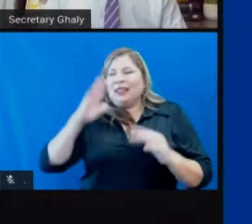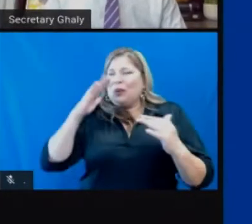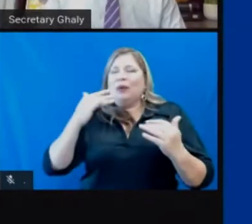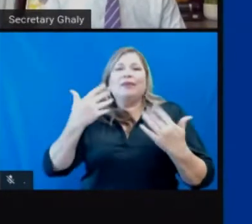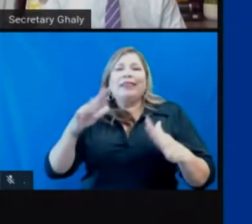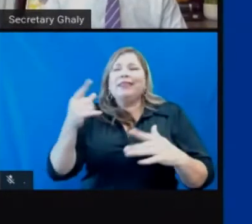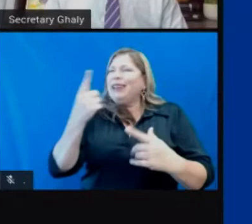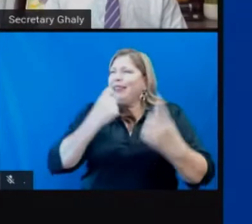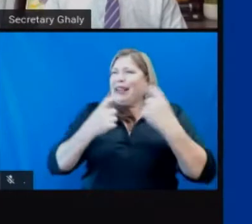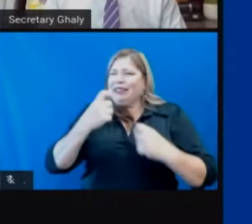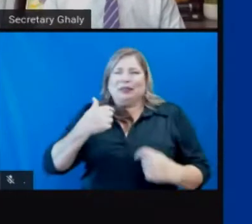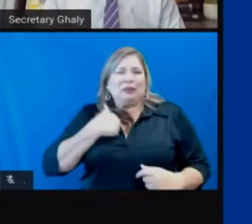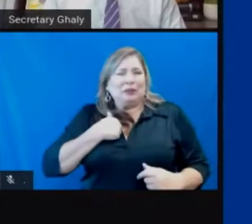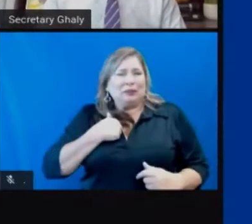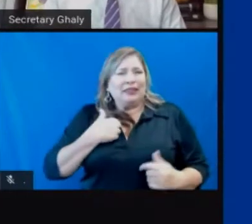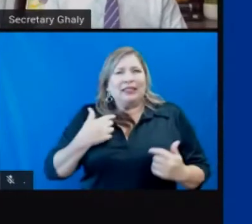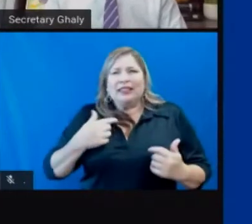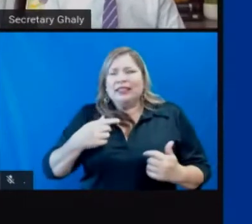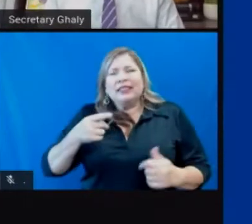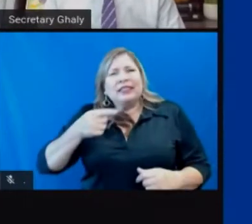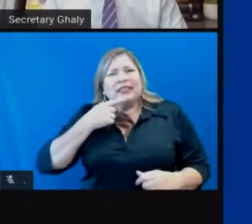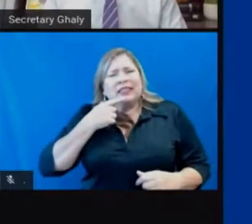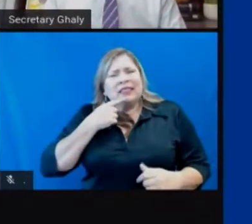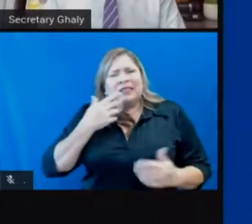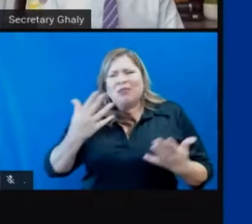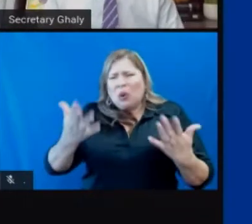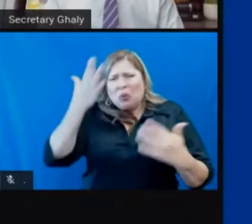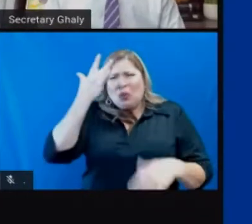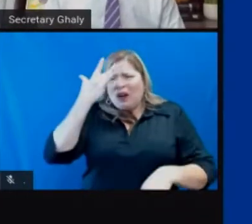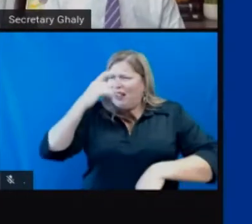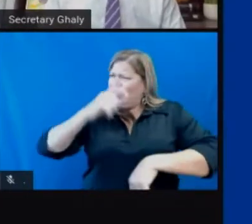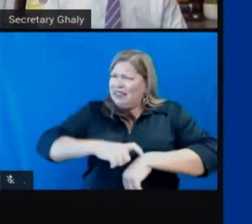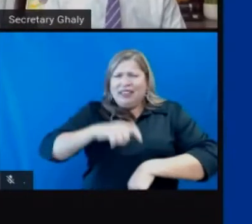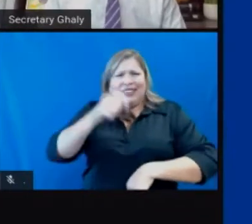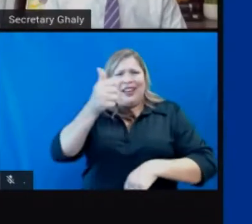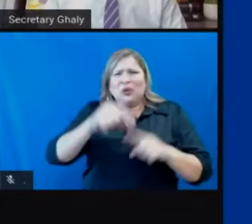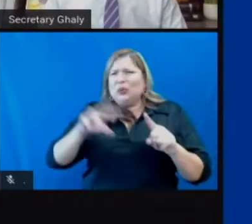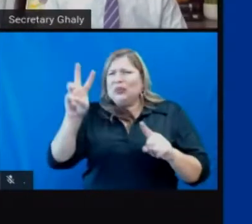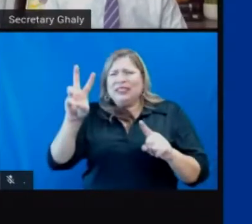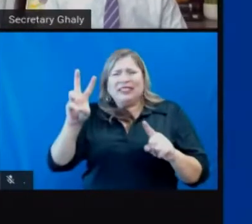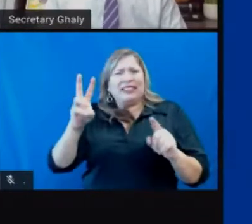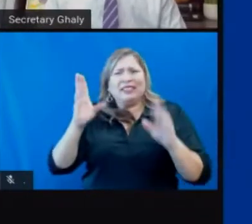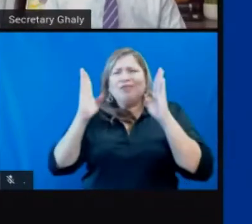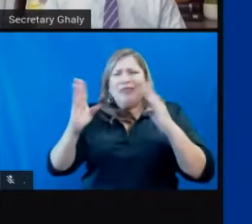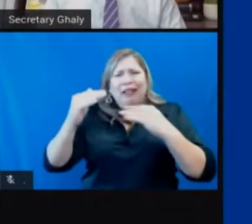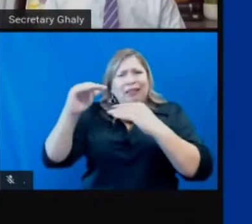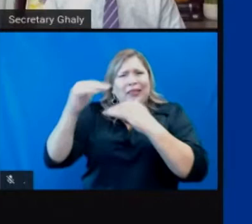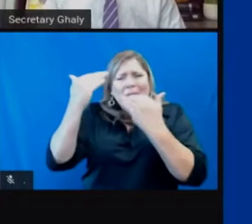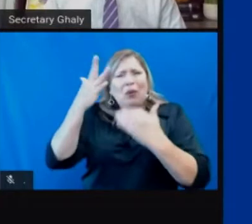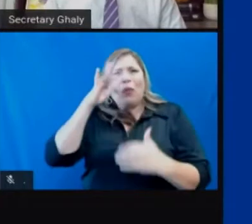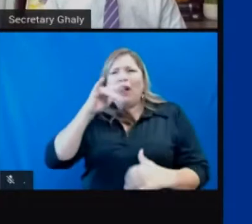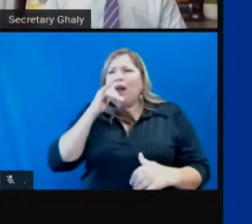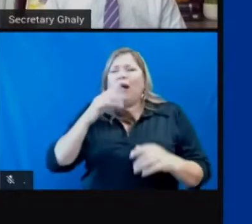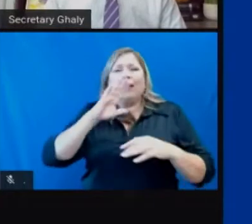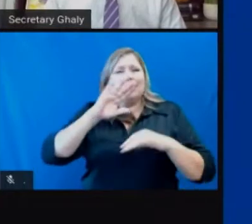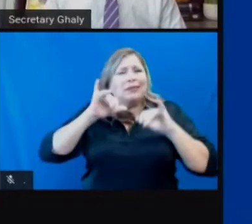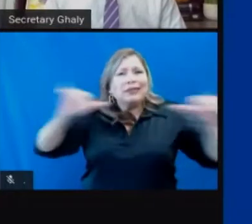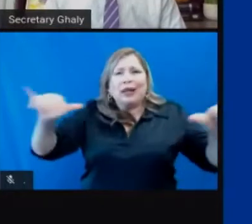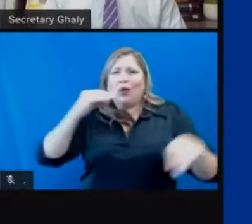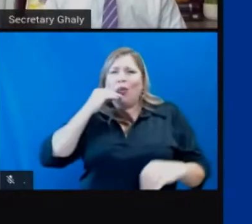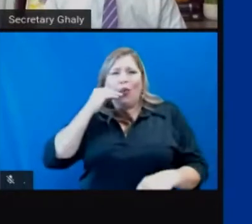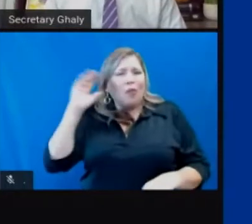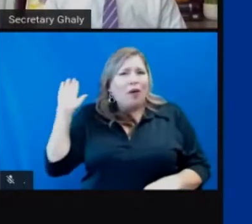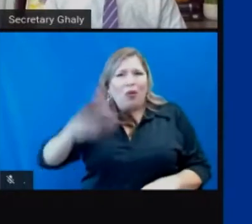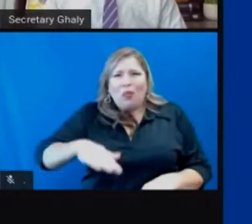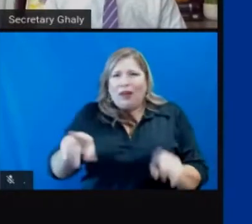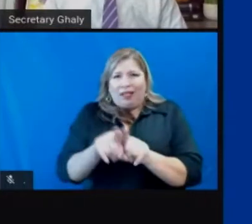time period from 10 to 6? Why are we not doing what we did in March? As we have significant